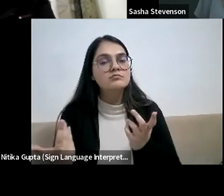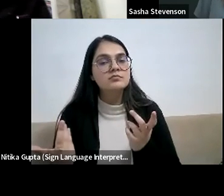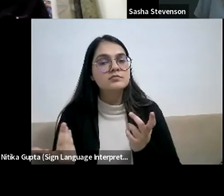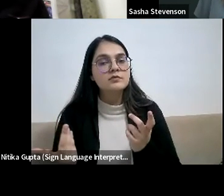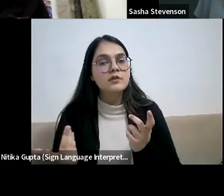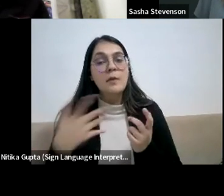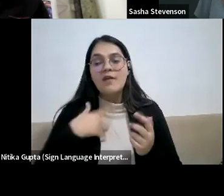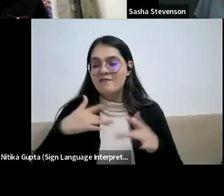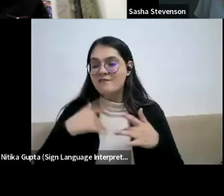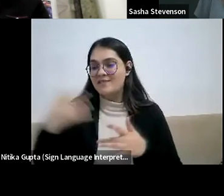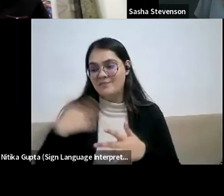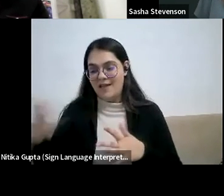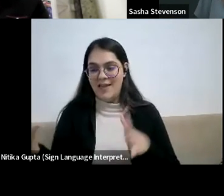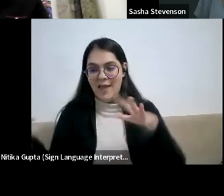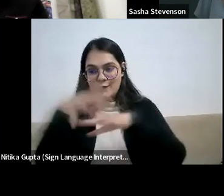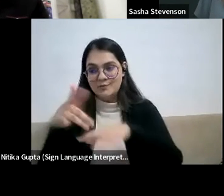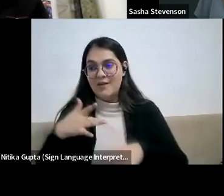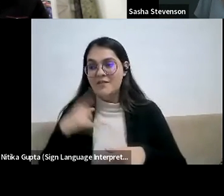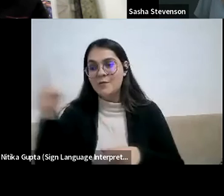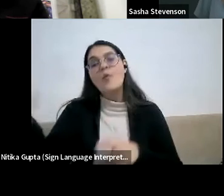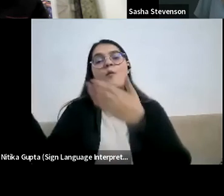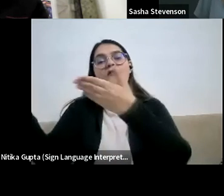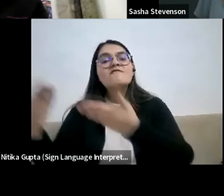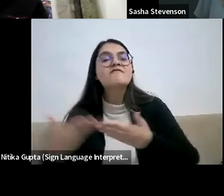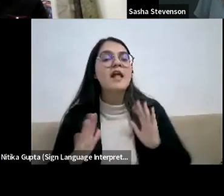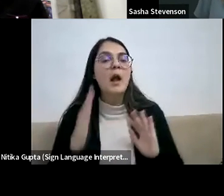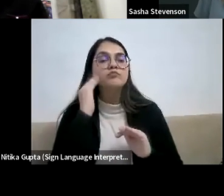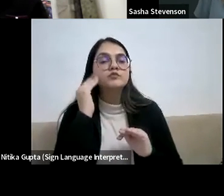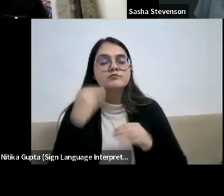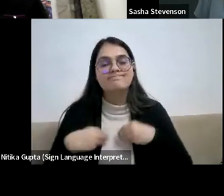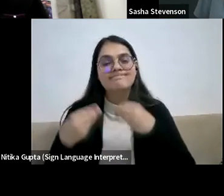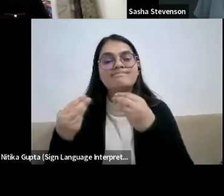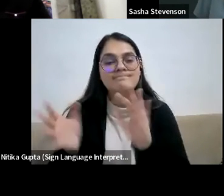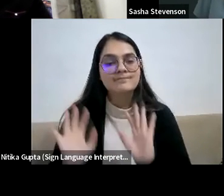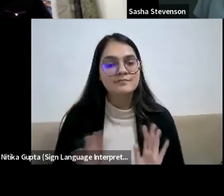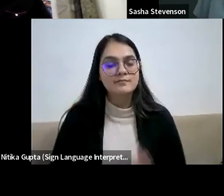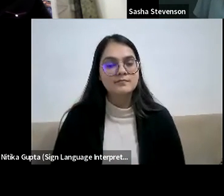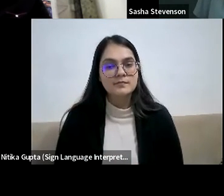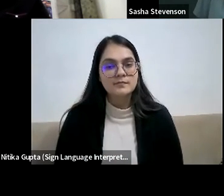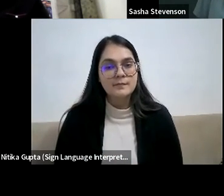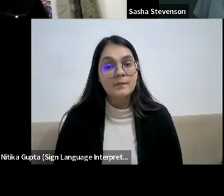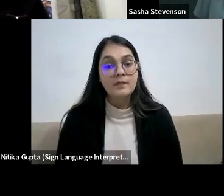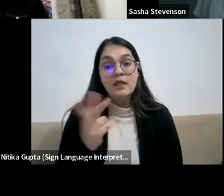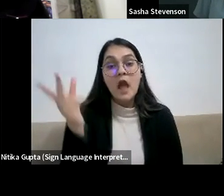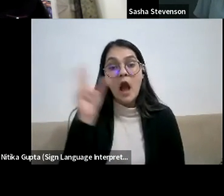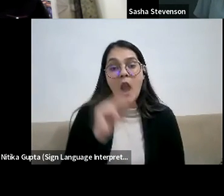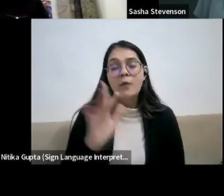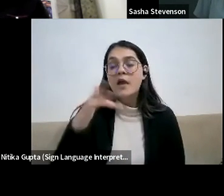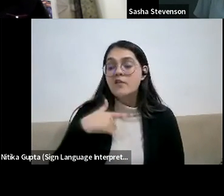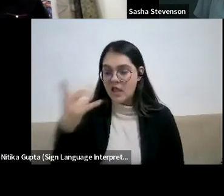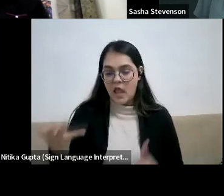you welcome, which would feel that you are welcomed by others. So again, then how to measure